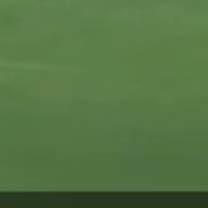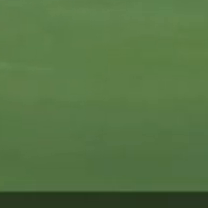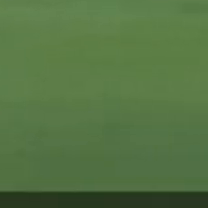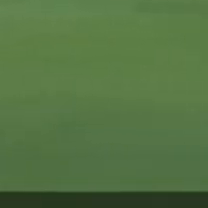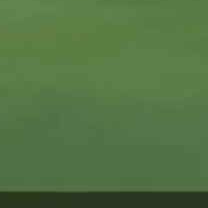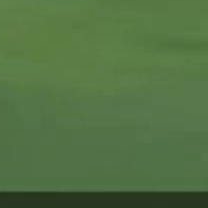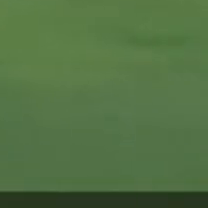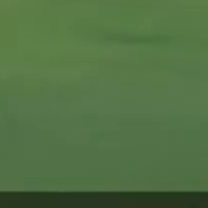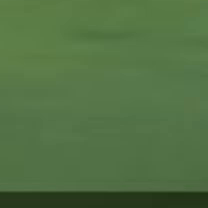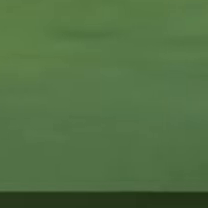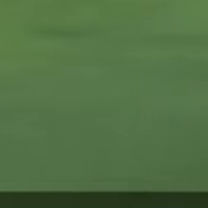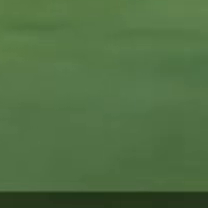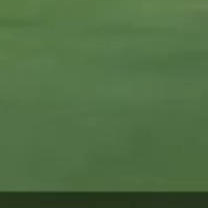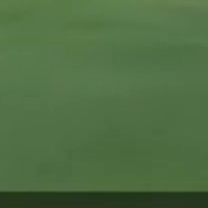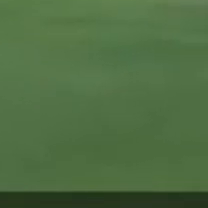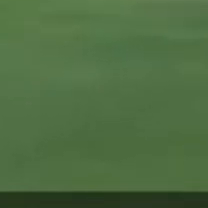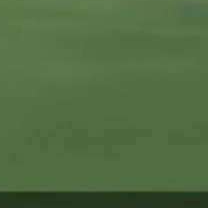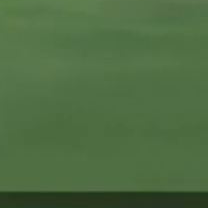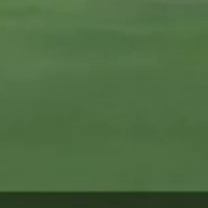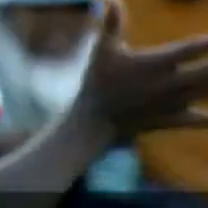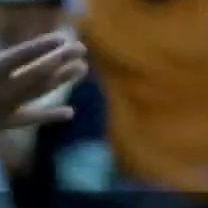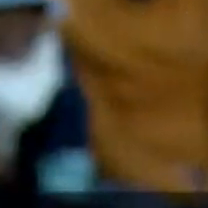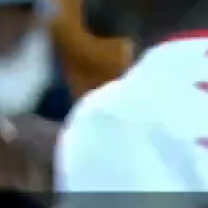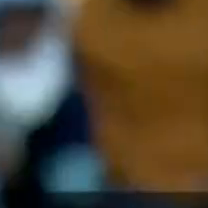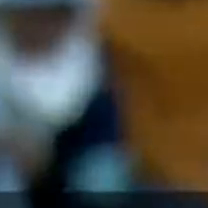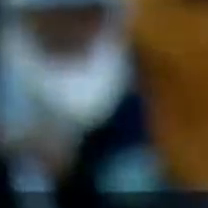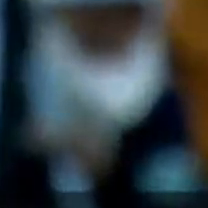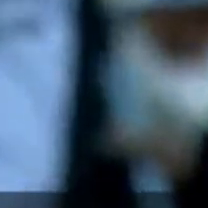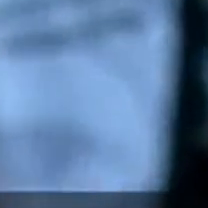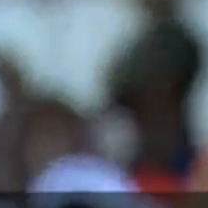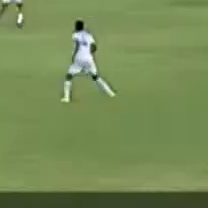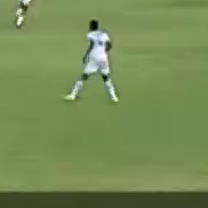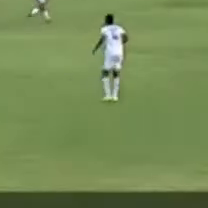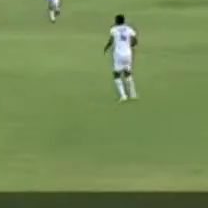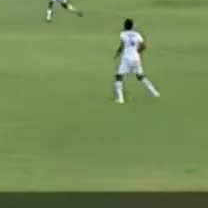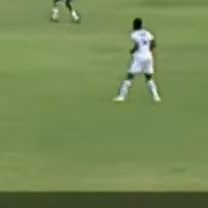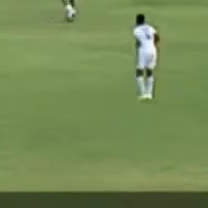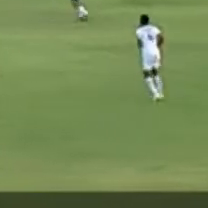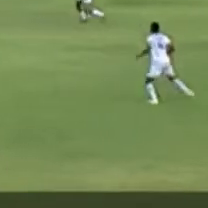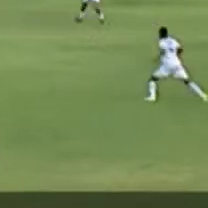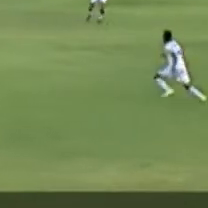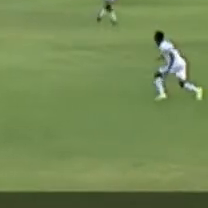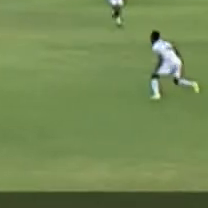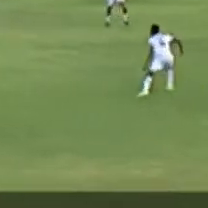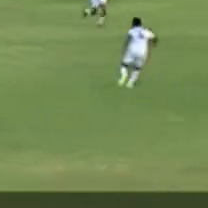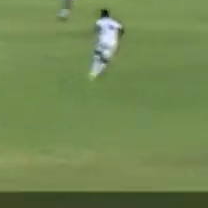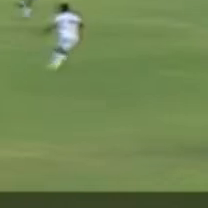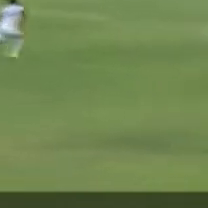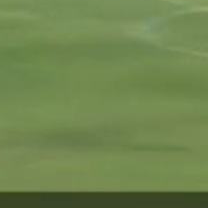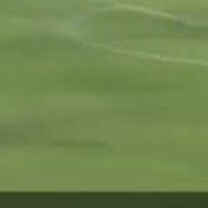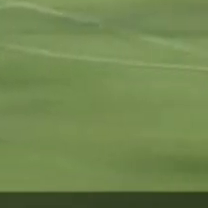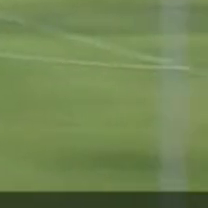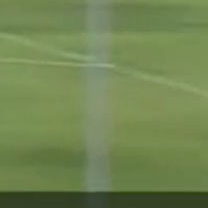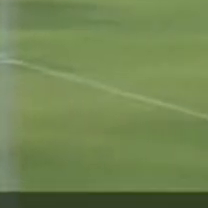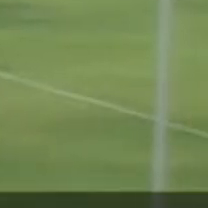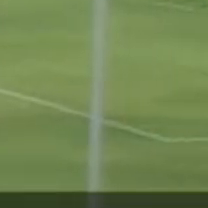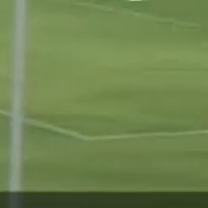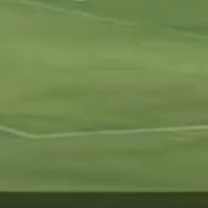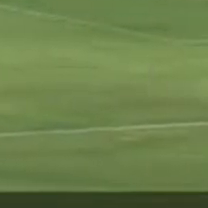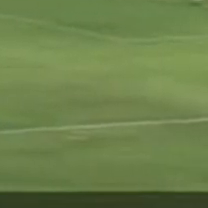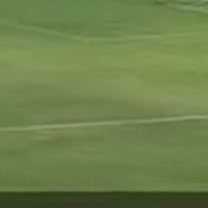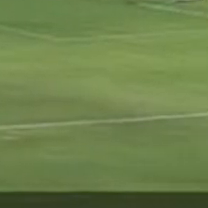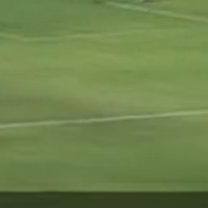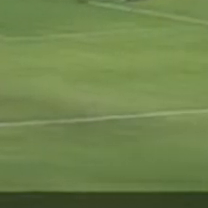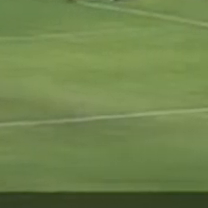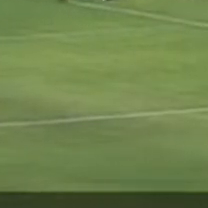meeting 1-0, courtesy of Thaban Sesenyi's goal. The game will be played at 3:30 on Wednesday afternoon. Khomzo Sefako,